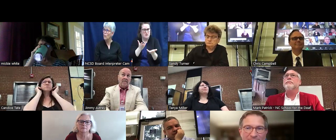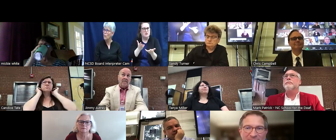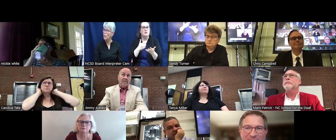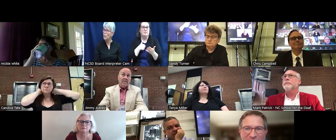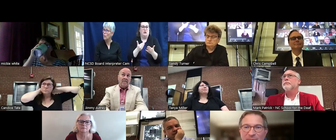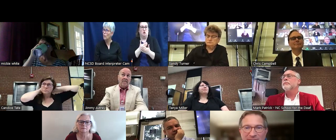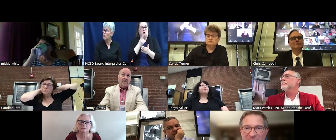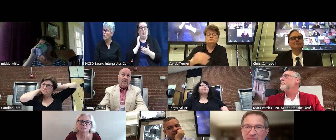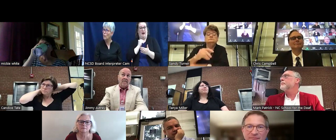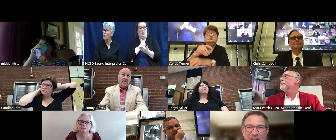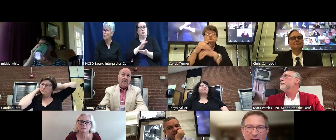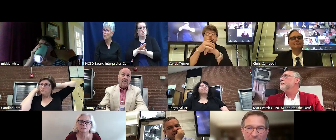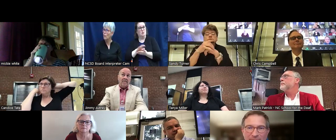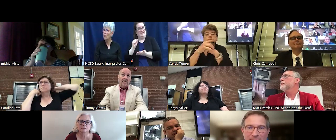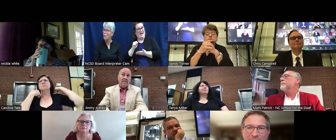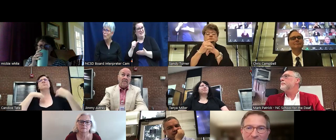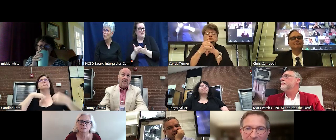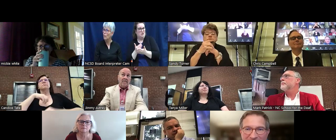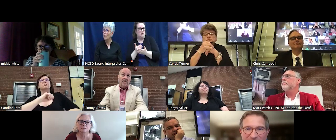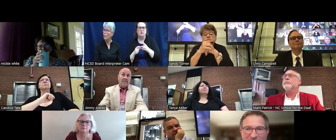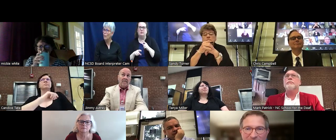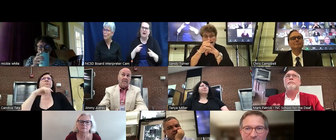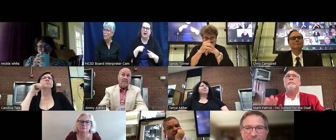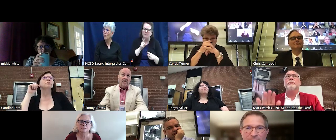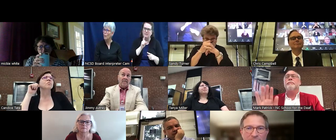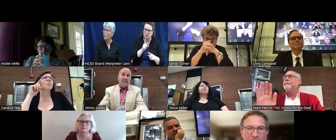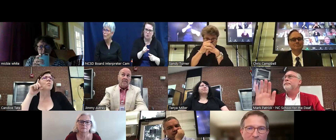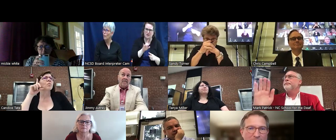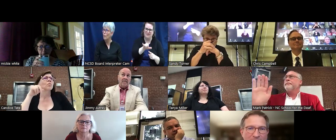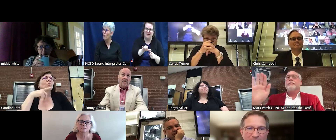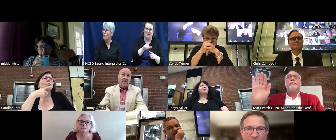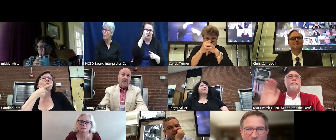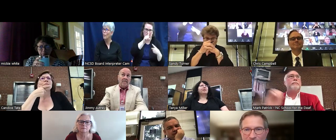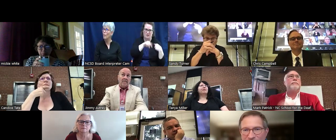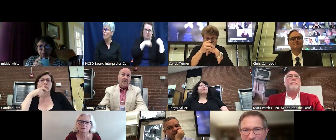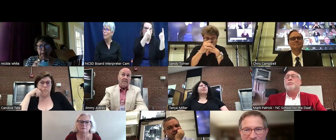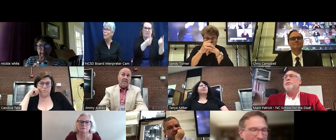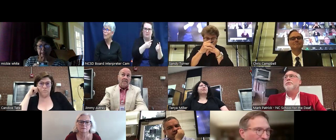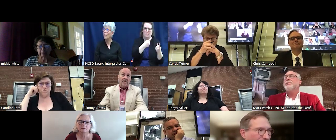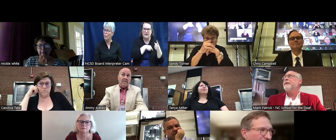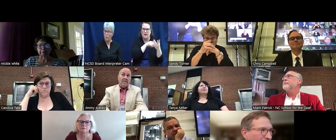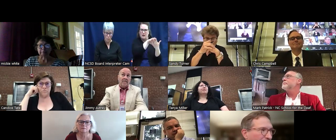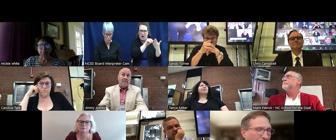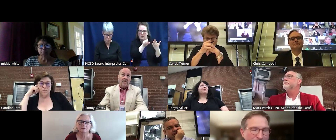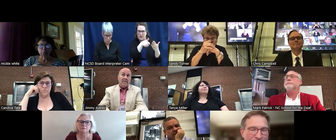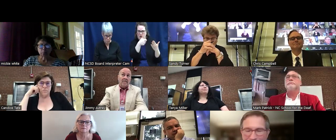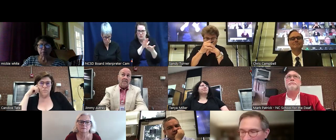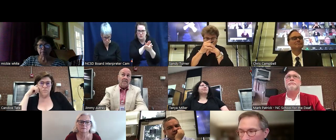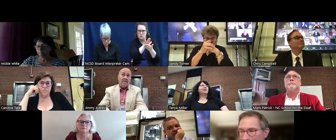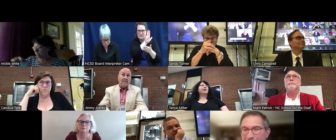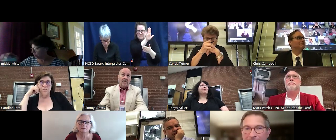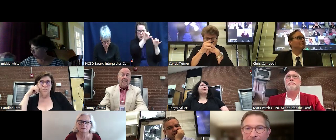but I would think there's templates we can follow on how that's done at other schools or community colleges.